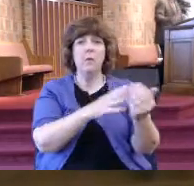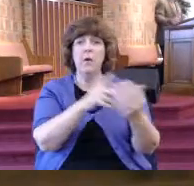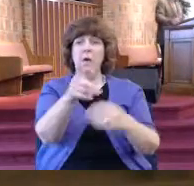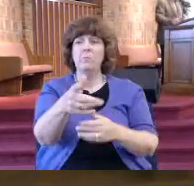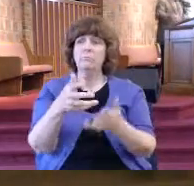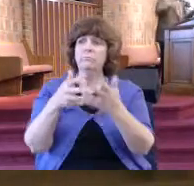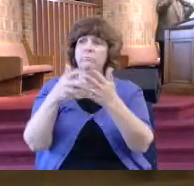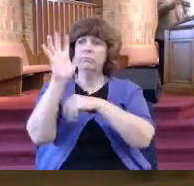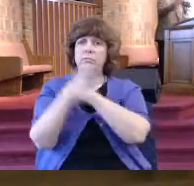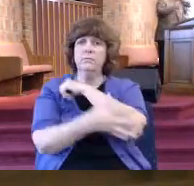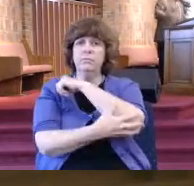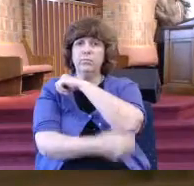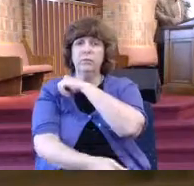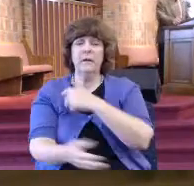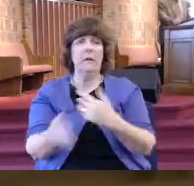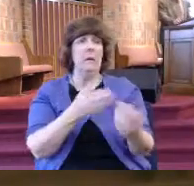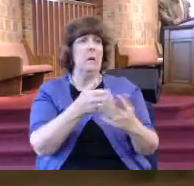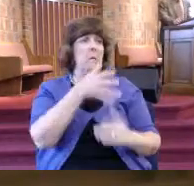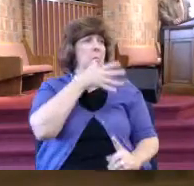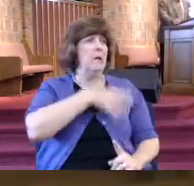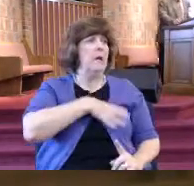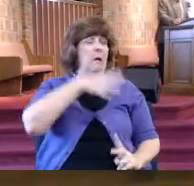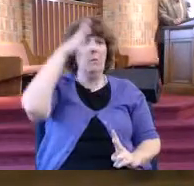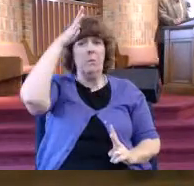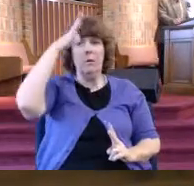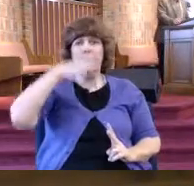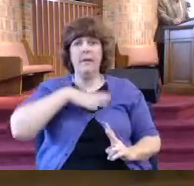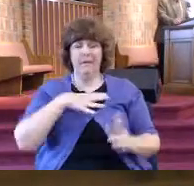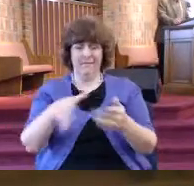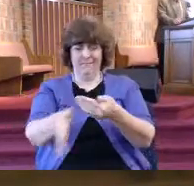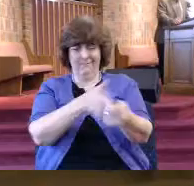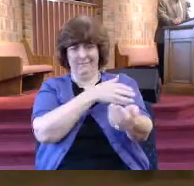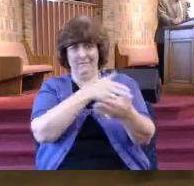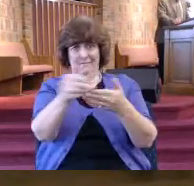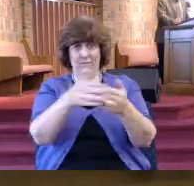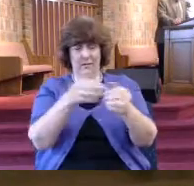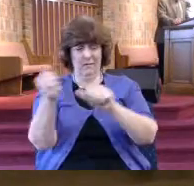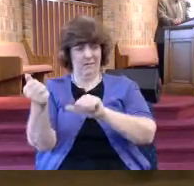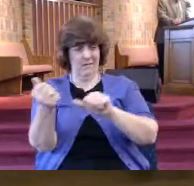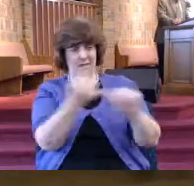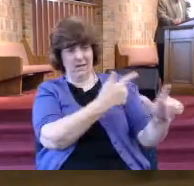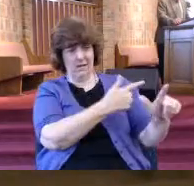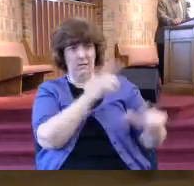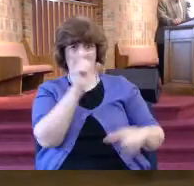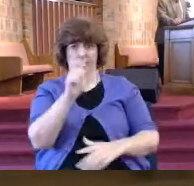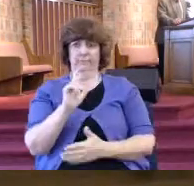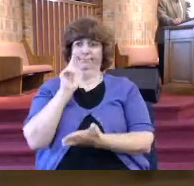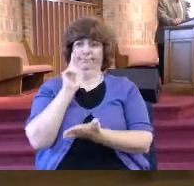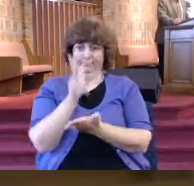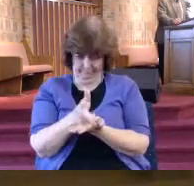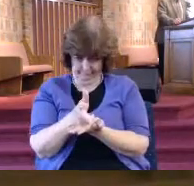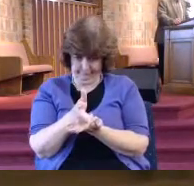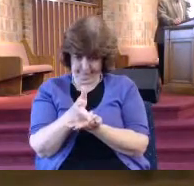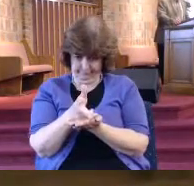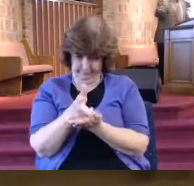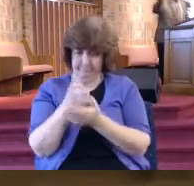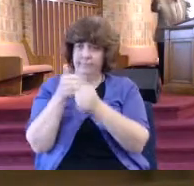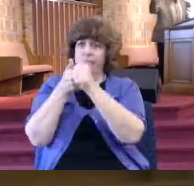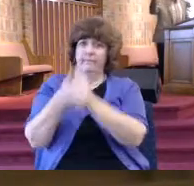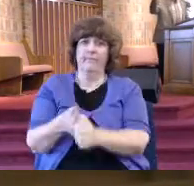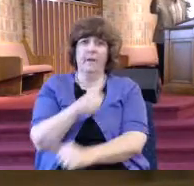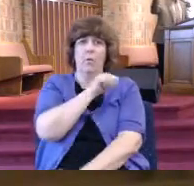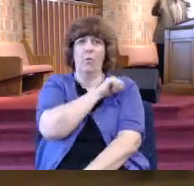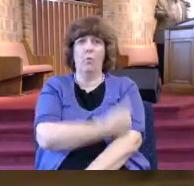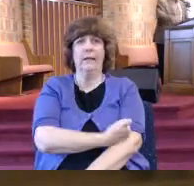It doesn't matter what gender you are. You are subject to the authority of that sign. A little